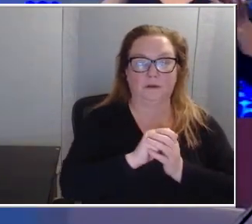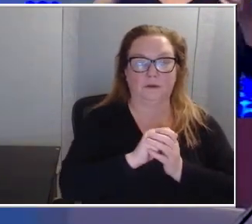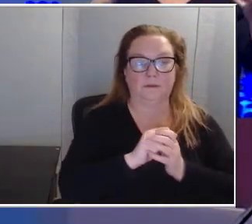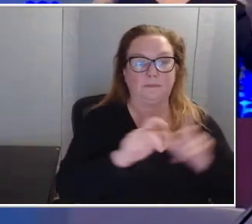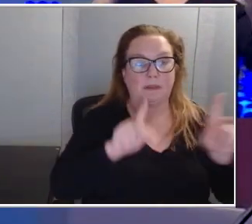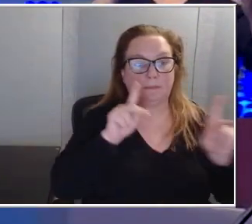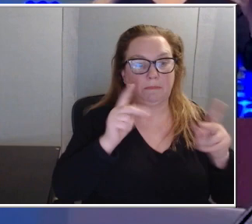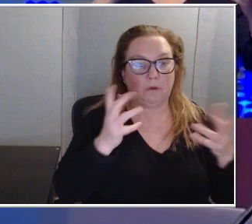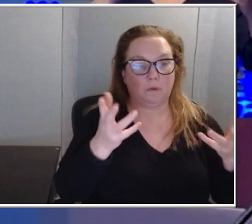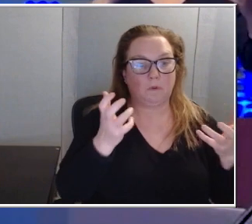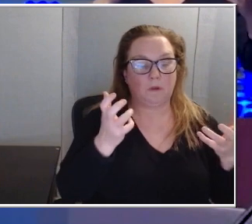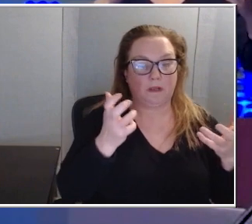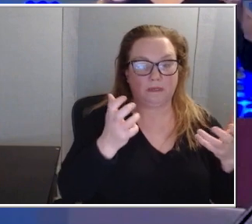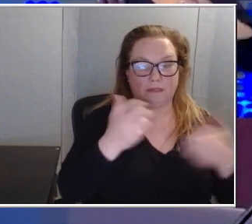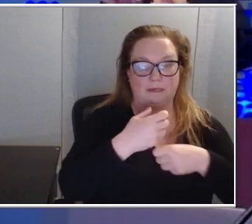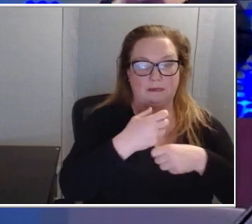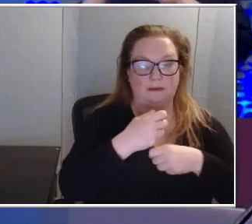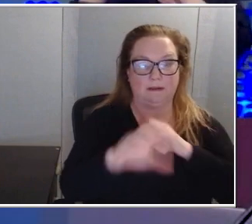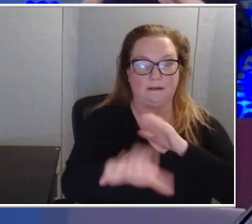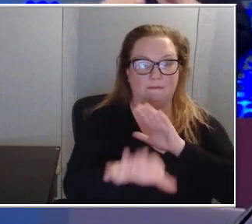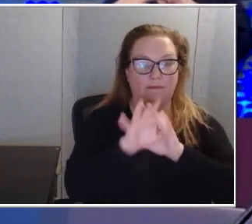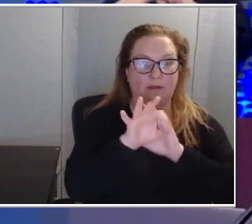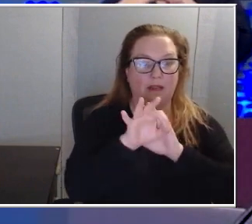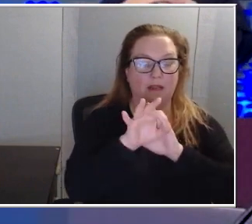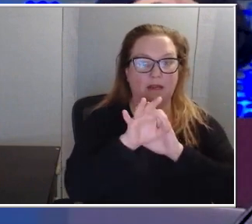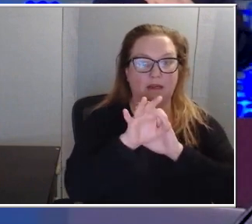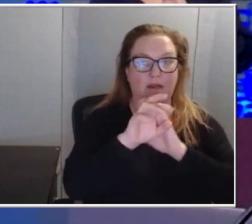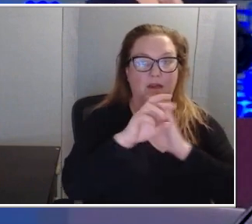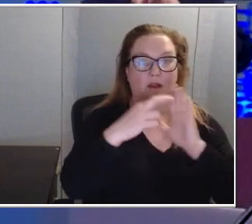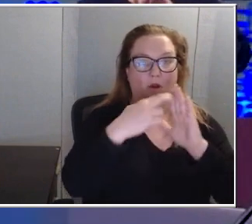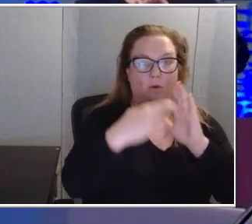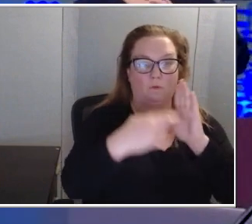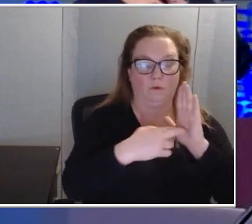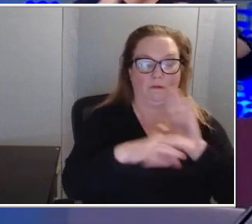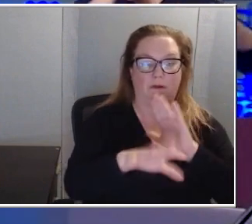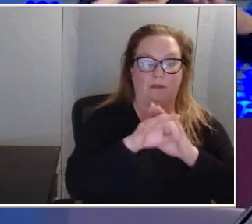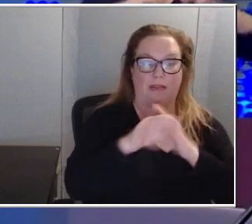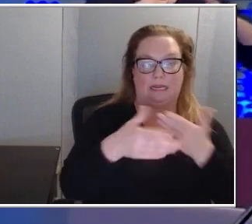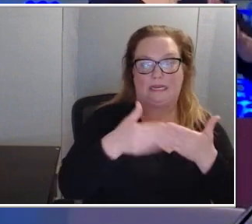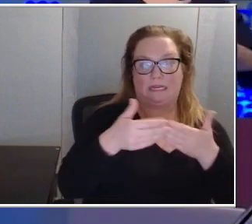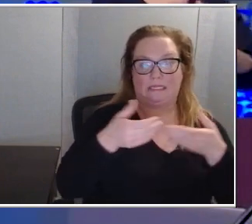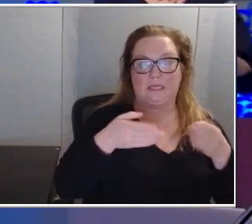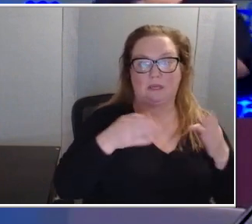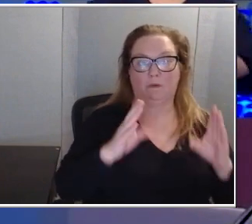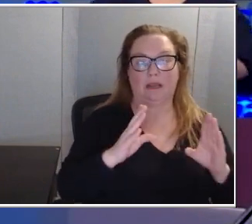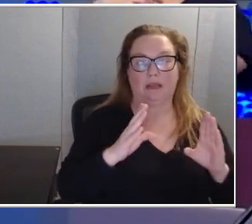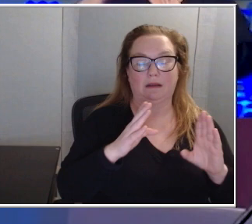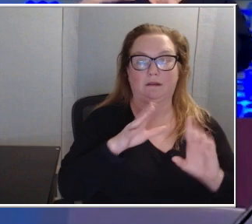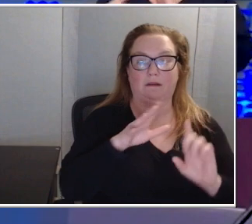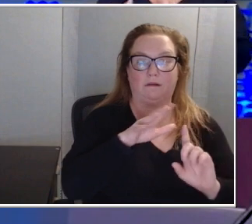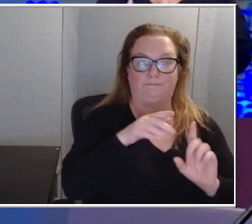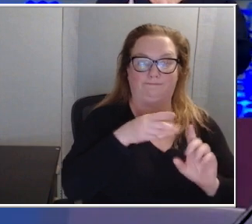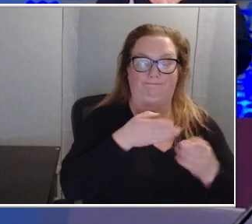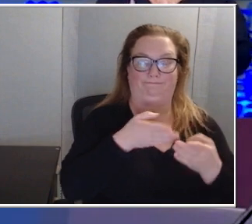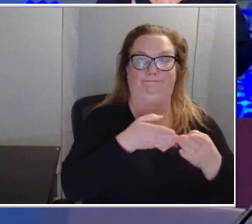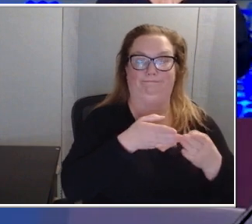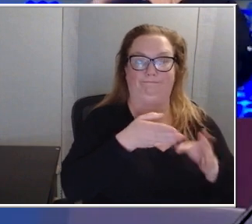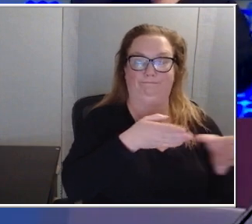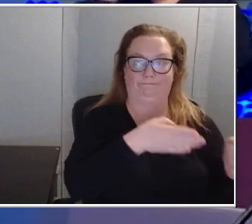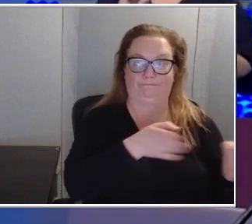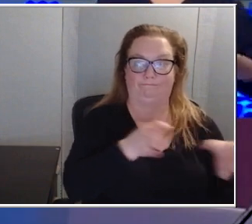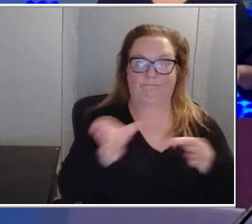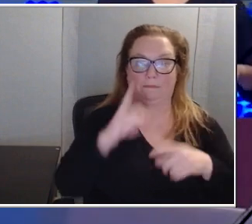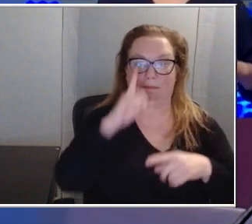to find a rule and then find a clever way to skirt around the rule just because they